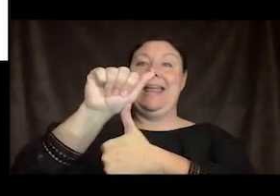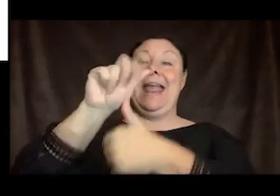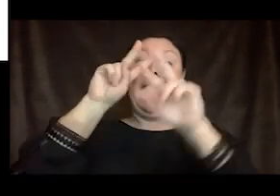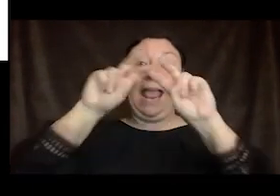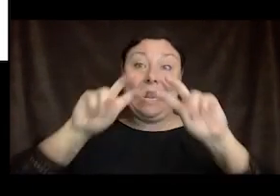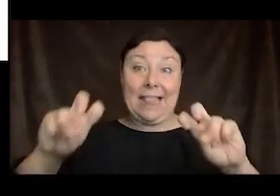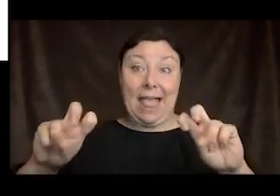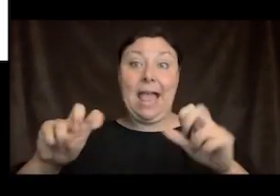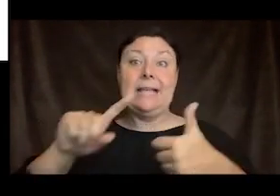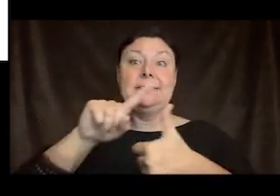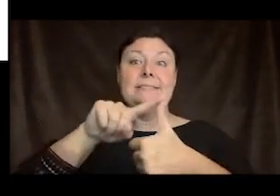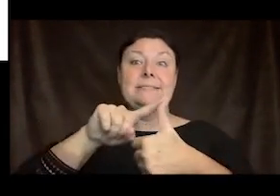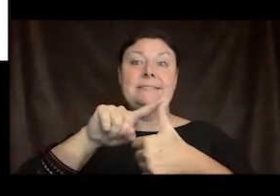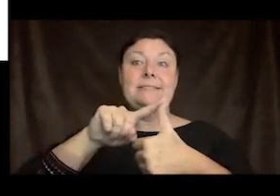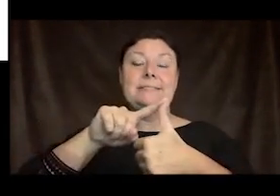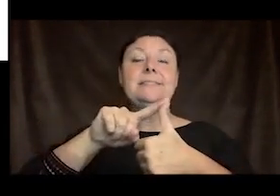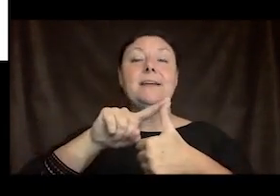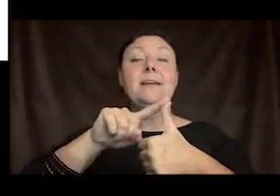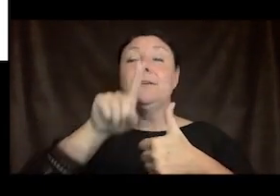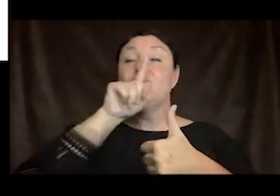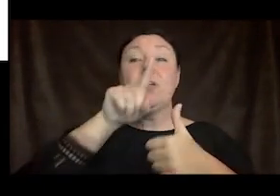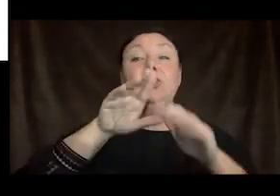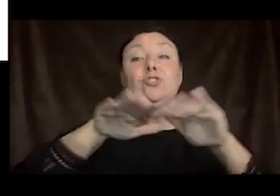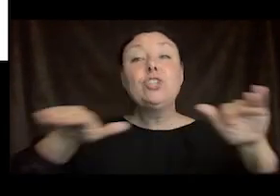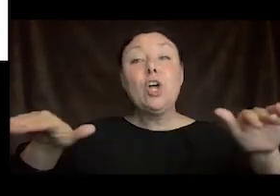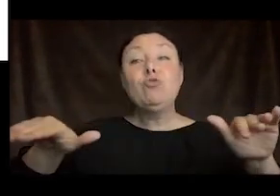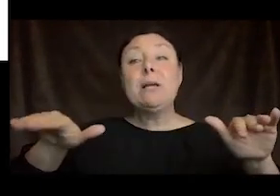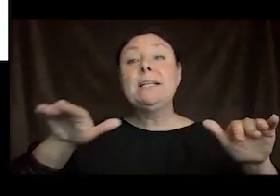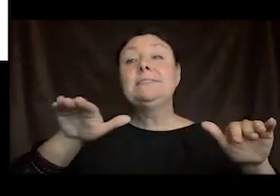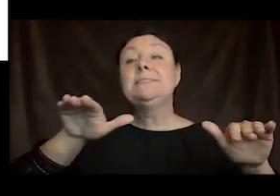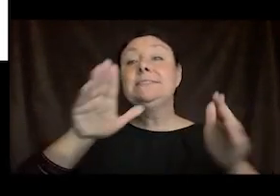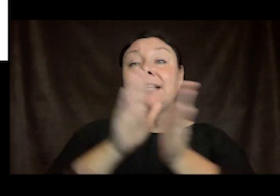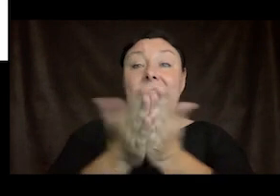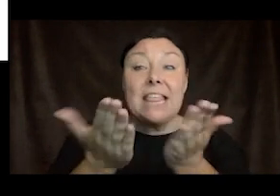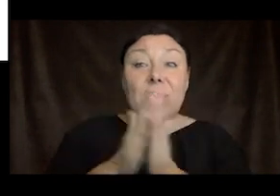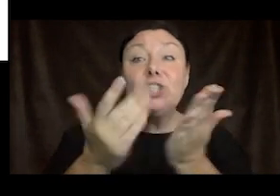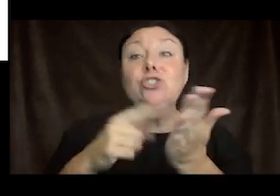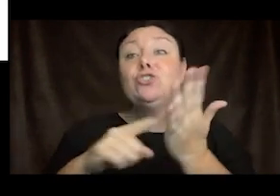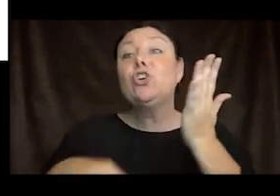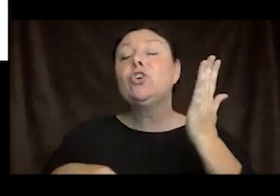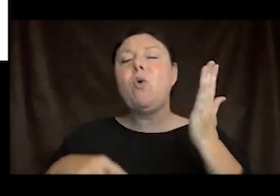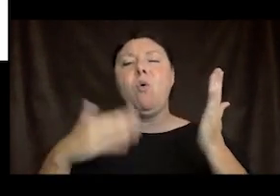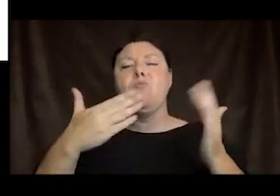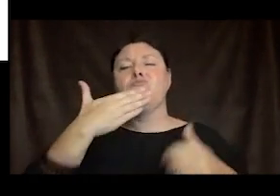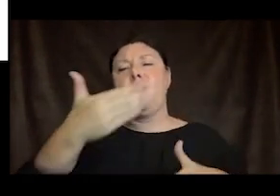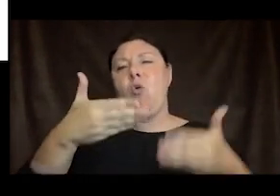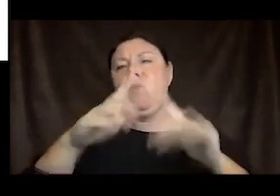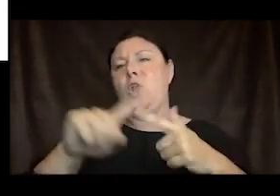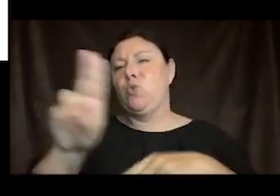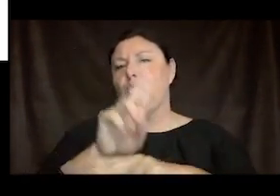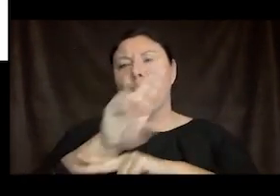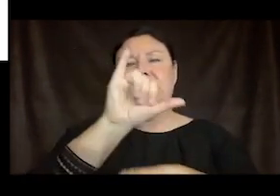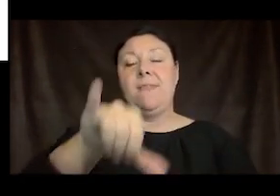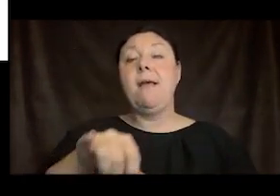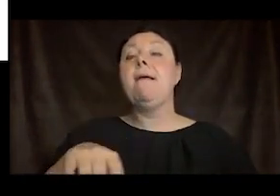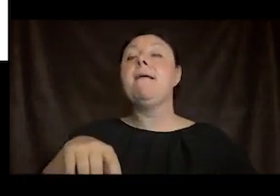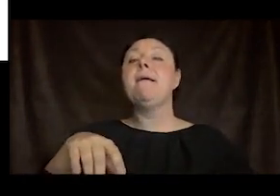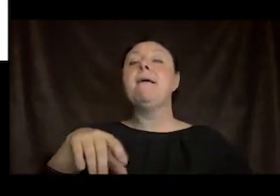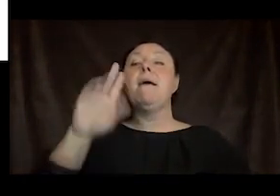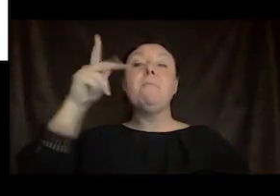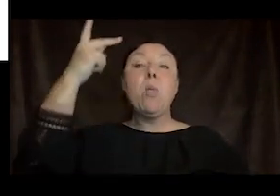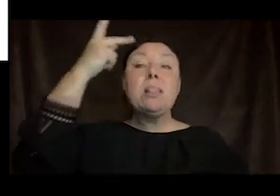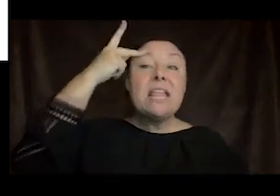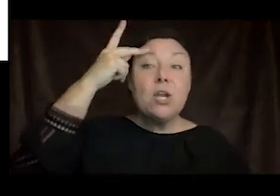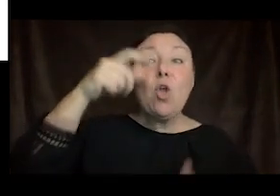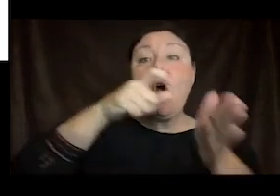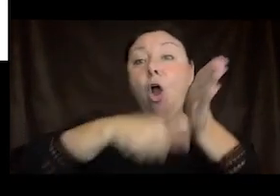always say children's literature is the very best way to do that. You can use political cartoons for older students.